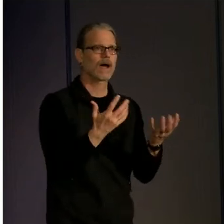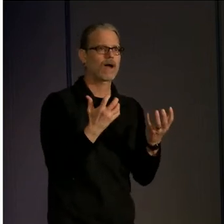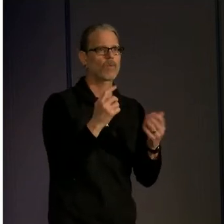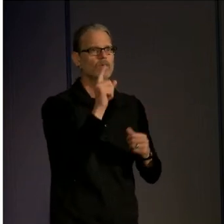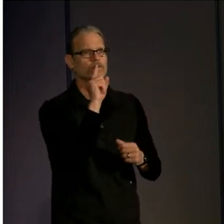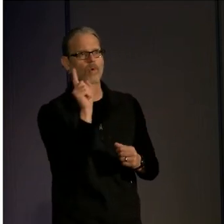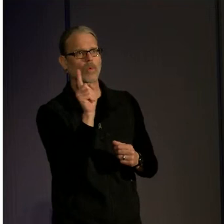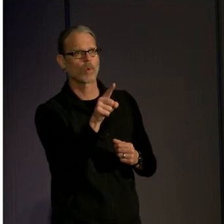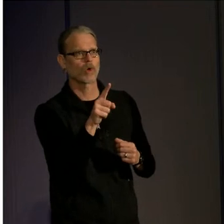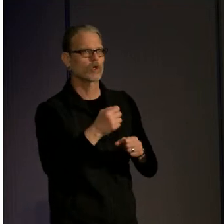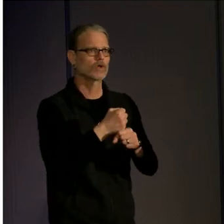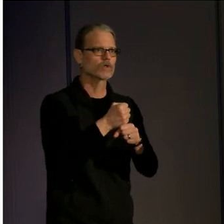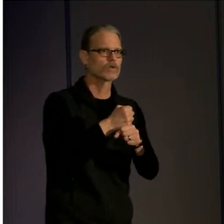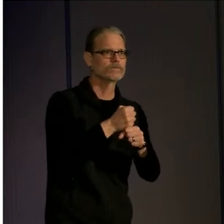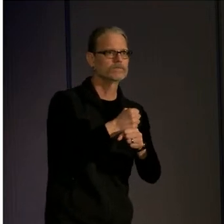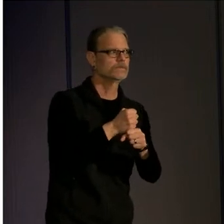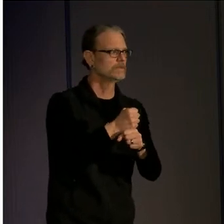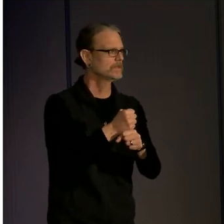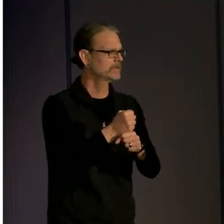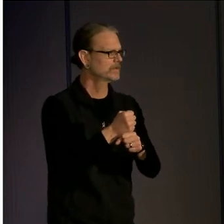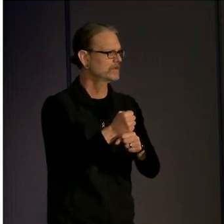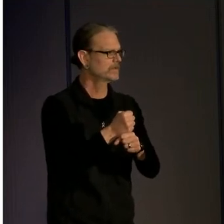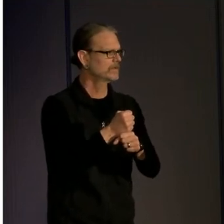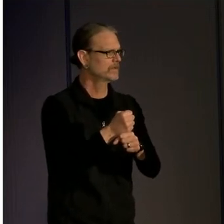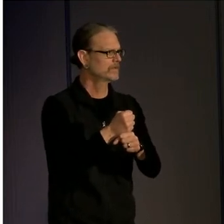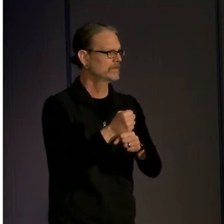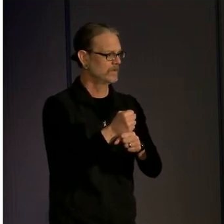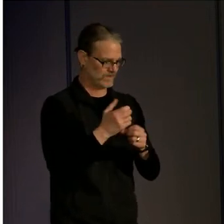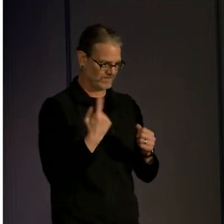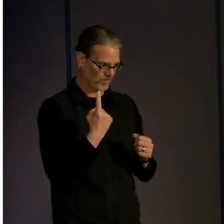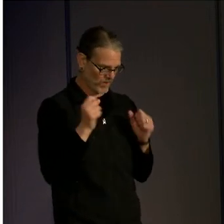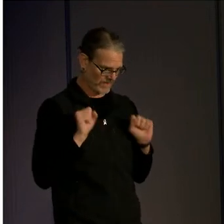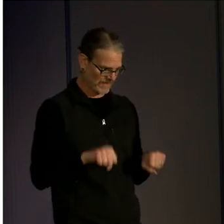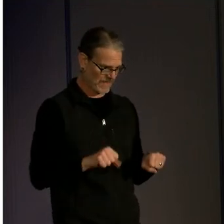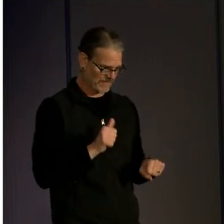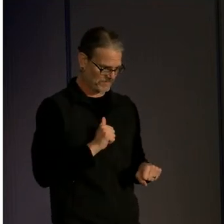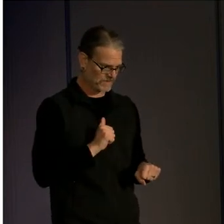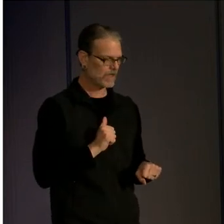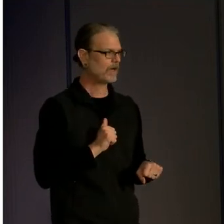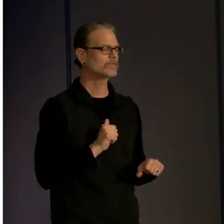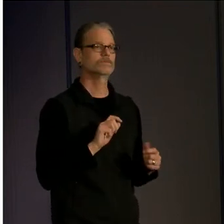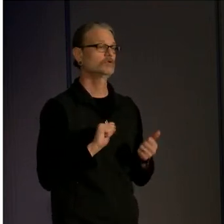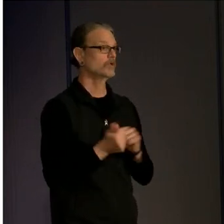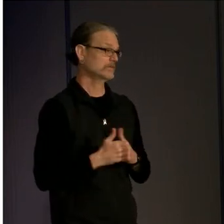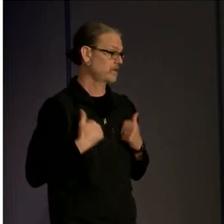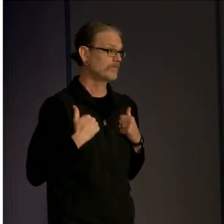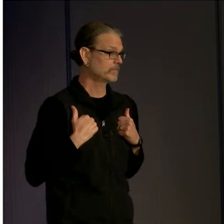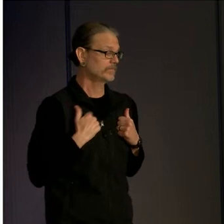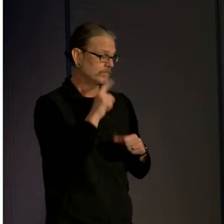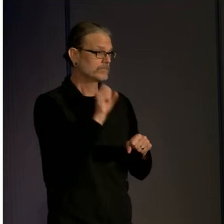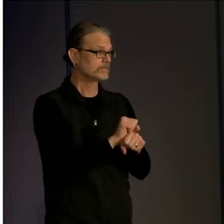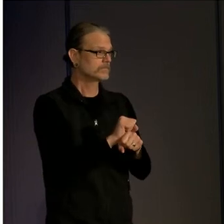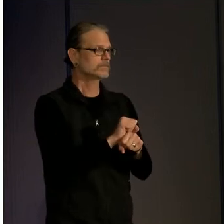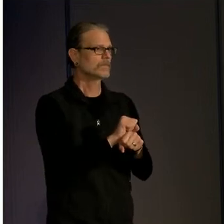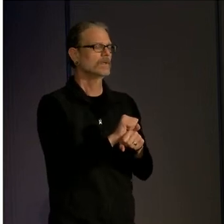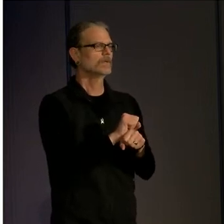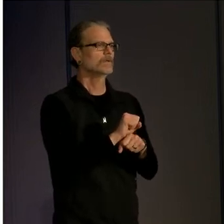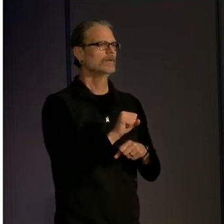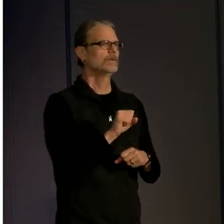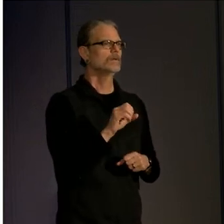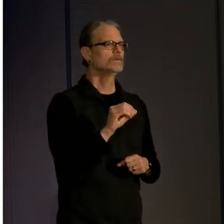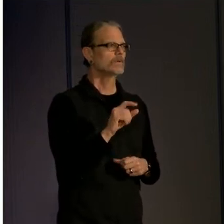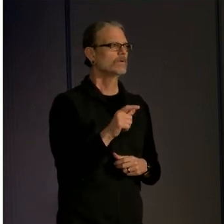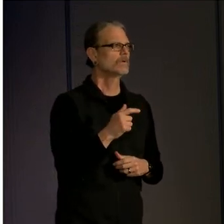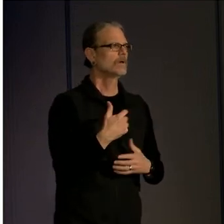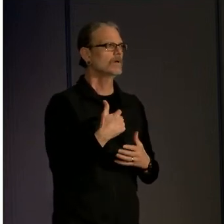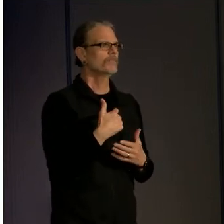macchiato, how life-changing that can be for someone. So that was the first time that I had been introduced